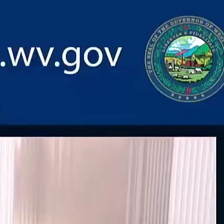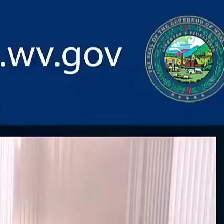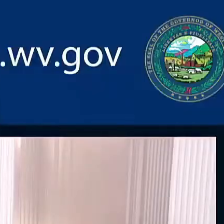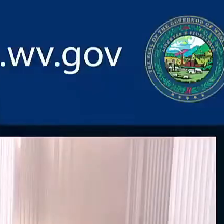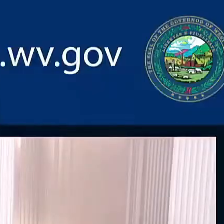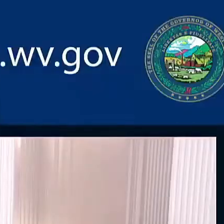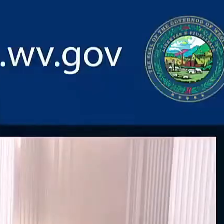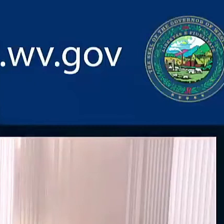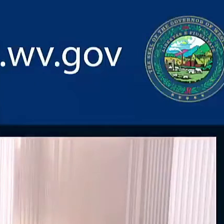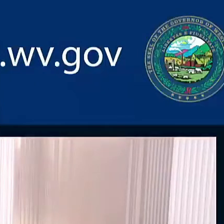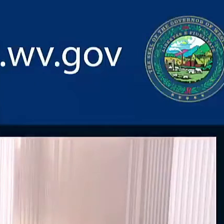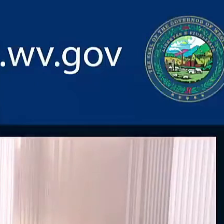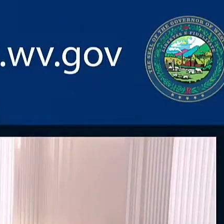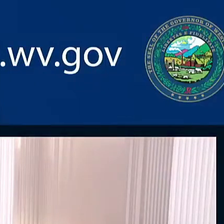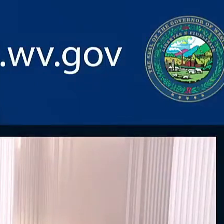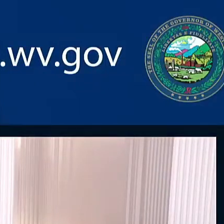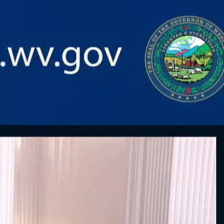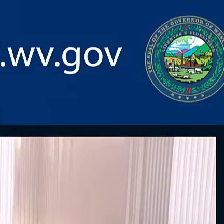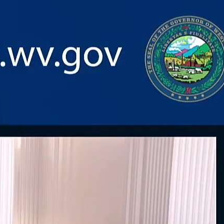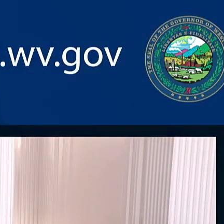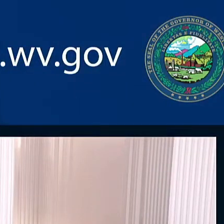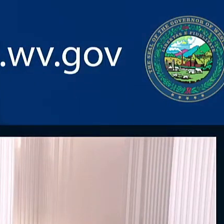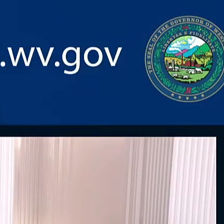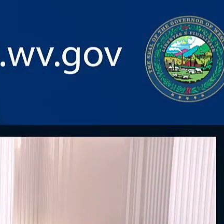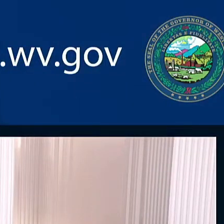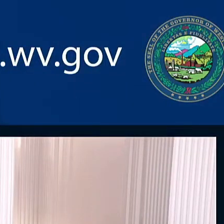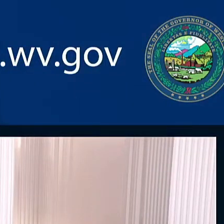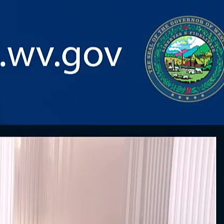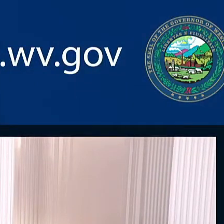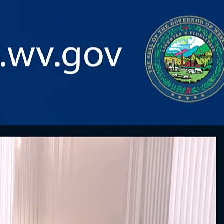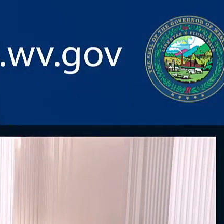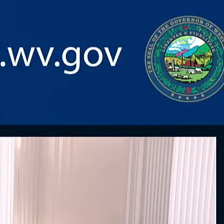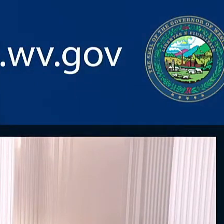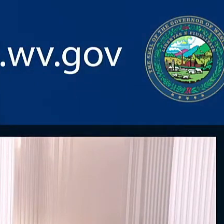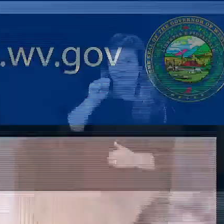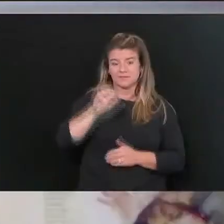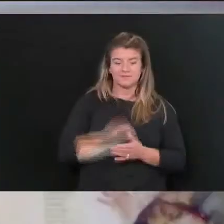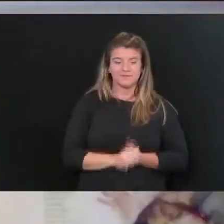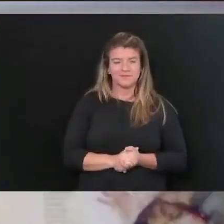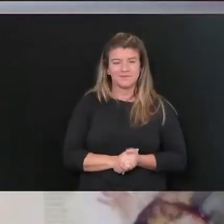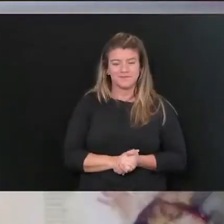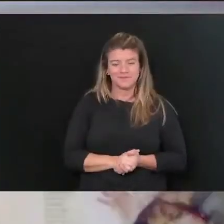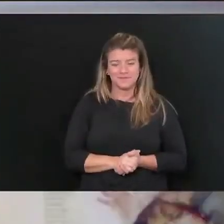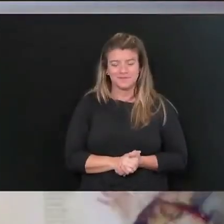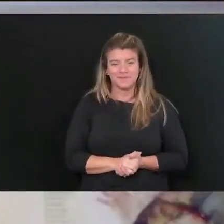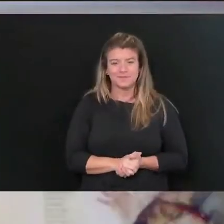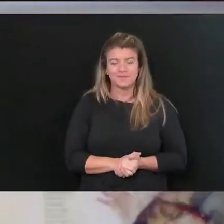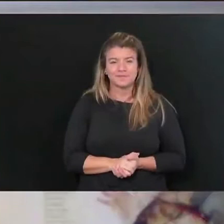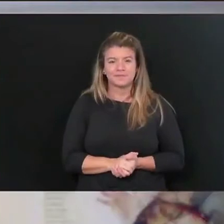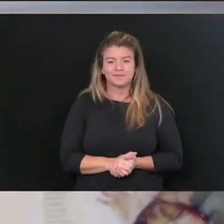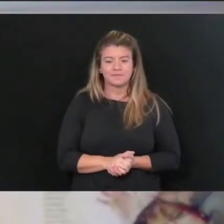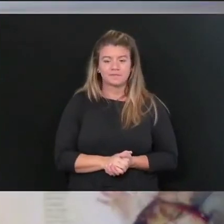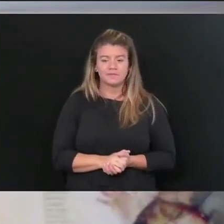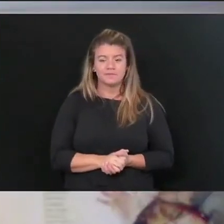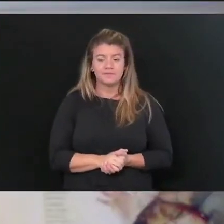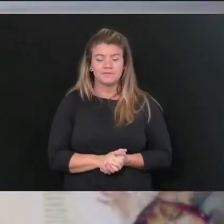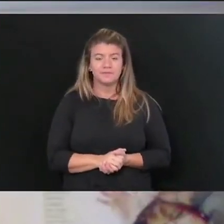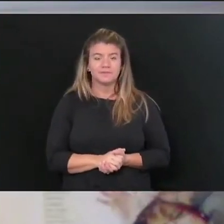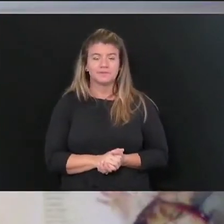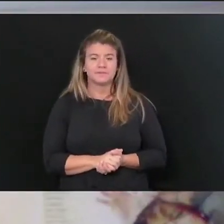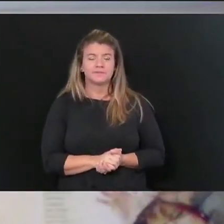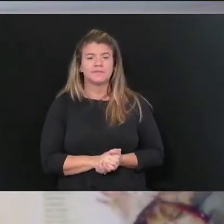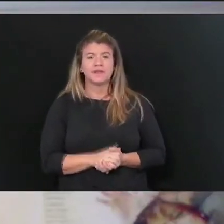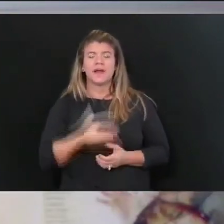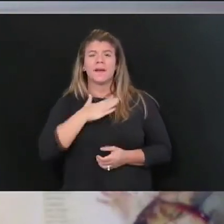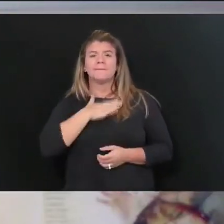All right, thank you, Paul. Next to Charles Young with WV News. Hi, this is Charles Young with WV News. My question is regarding the comments that General